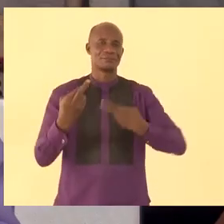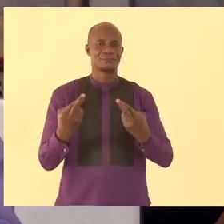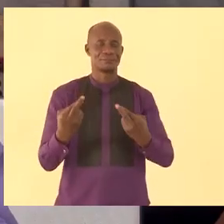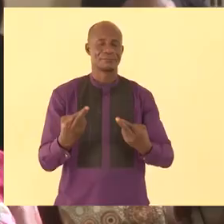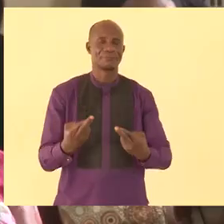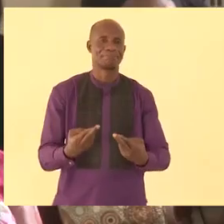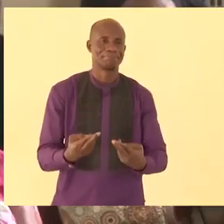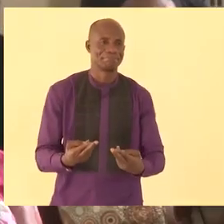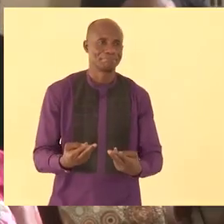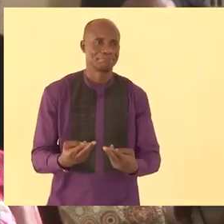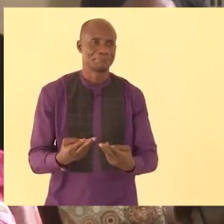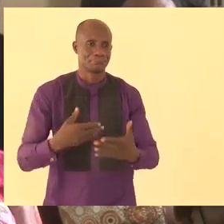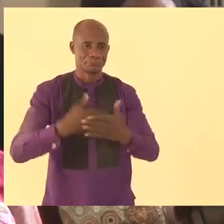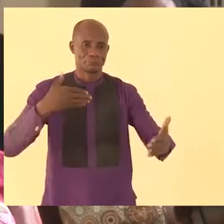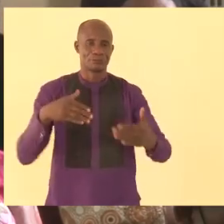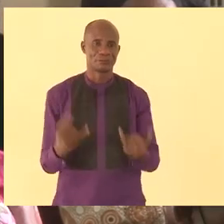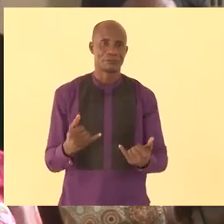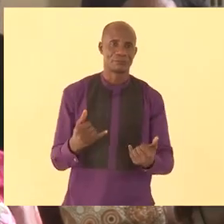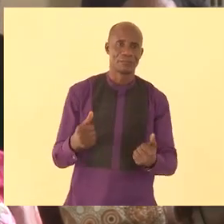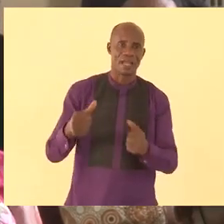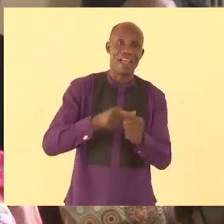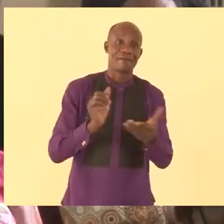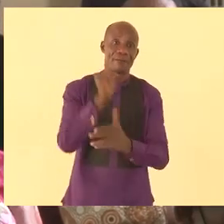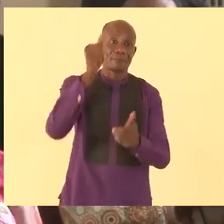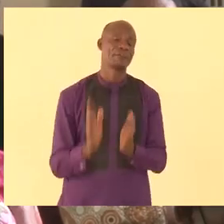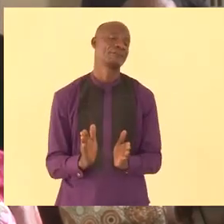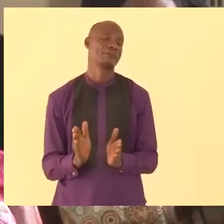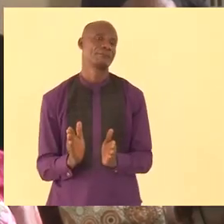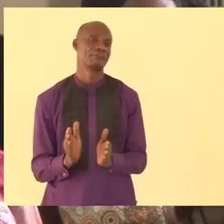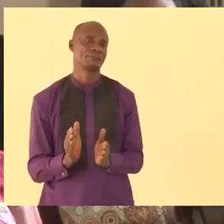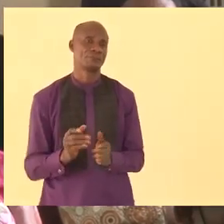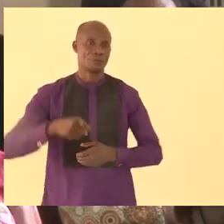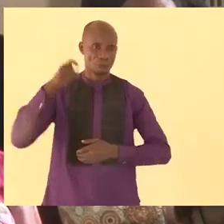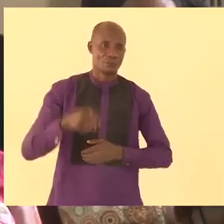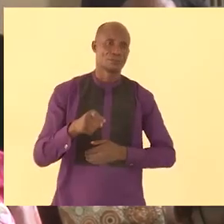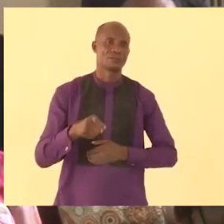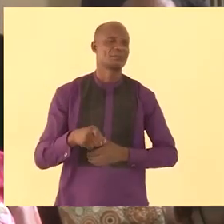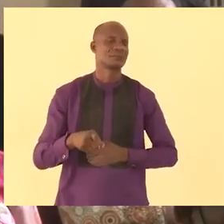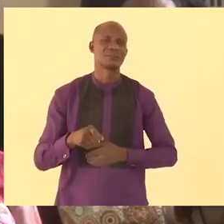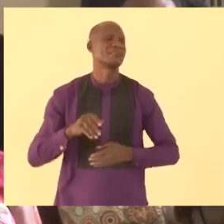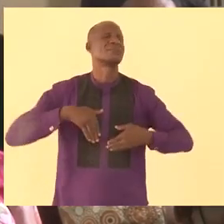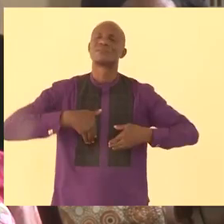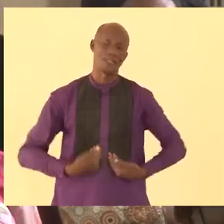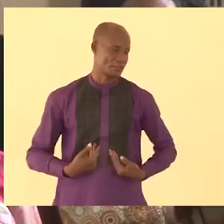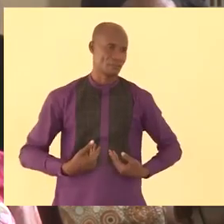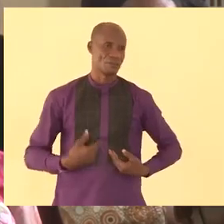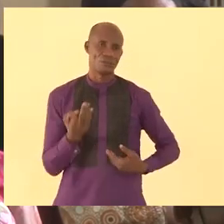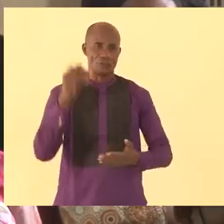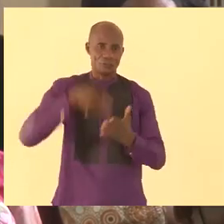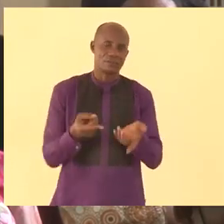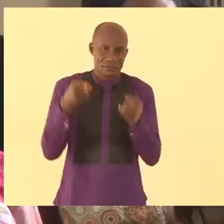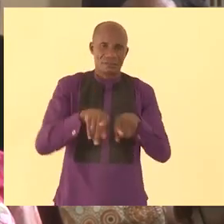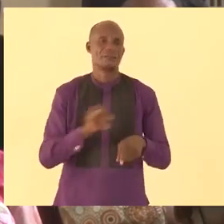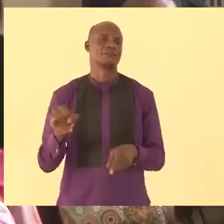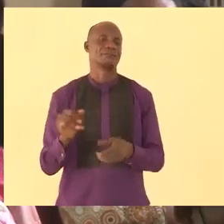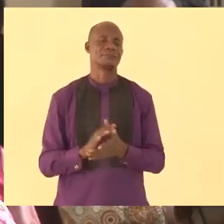Yes? Before now, every believer must have been fed up with what is happening, the circumstances